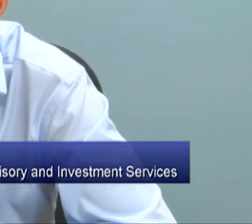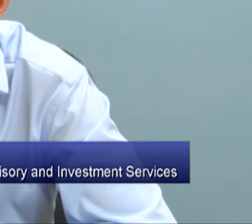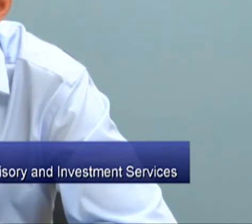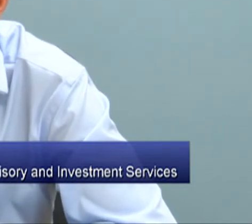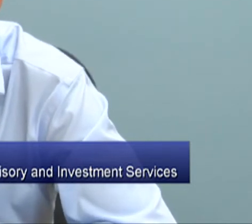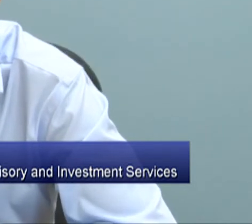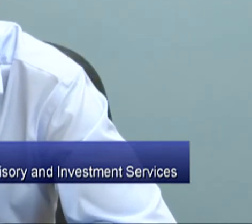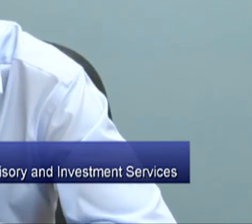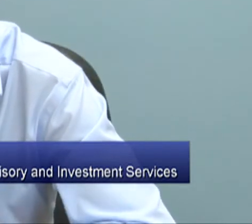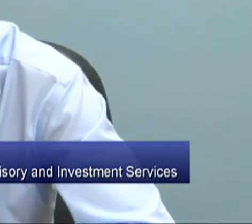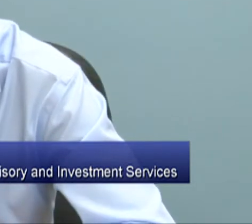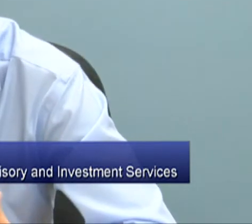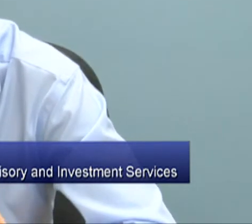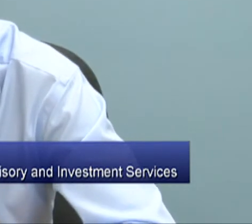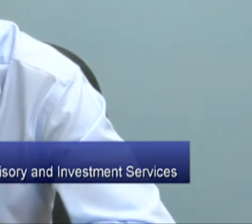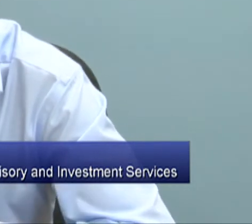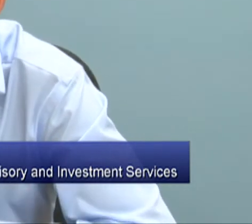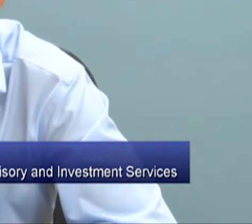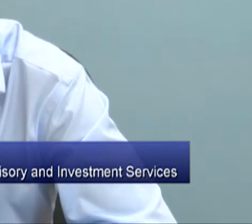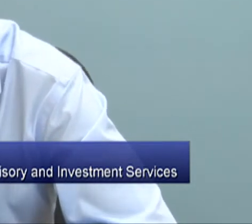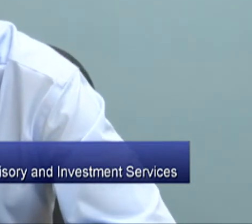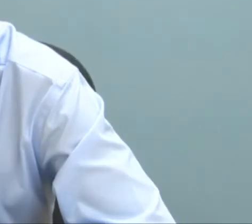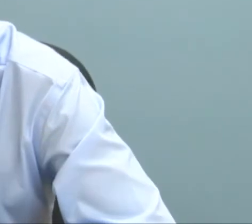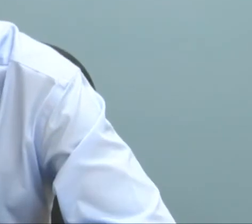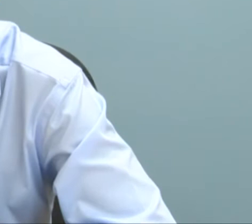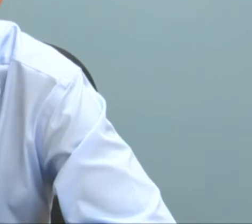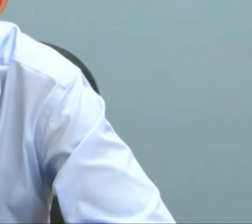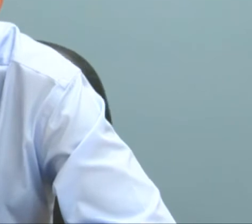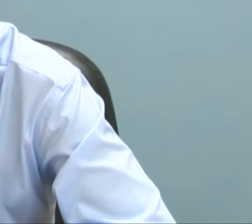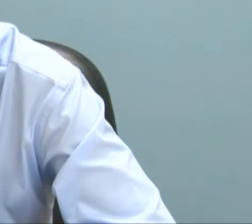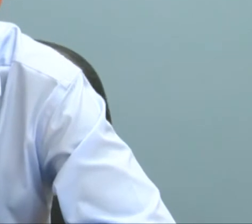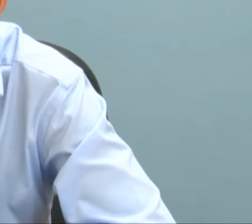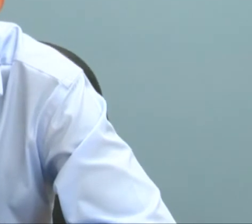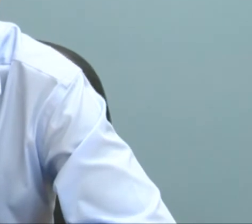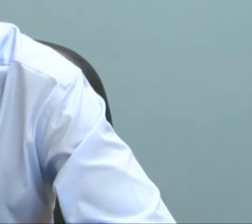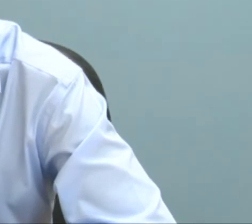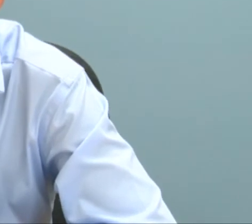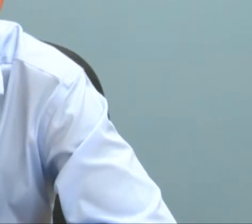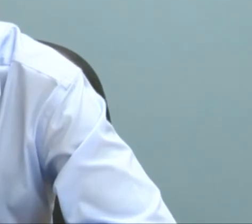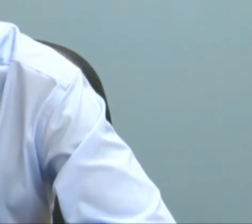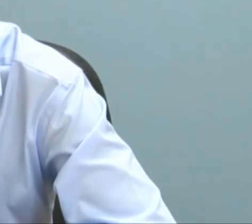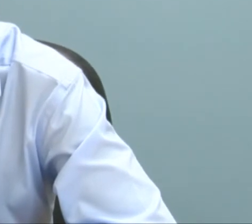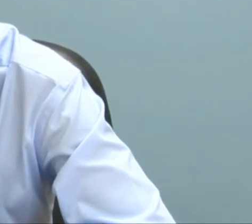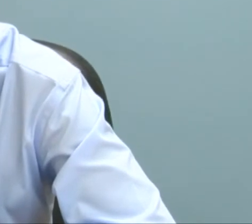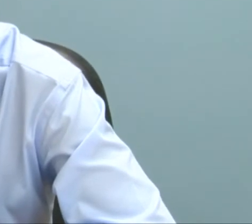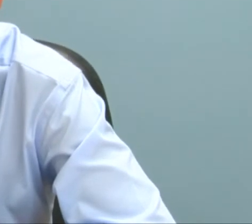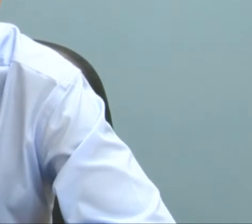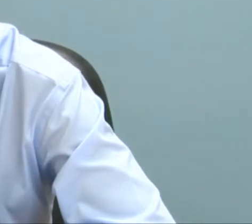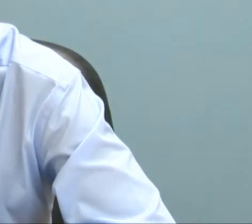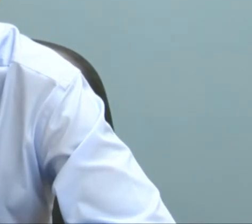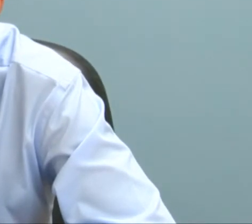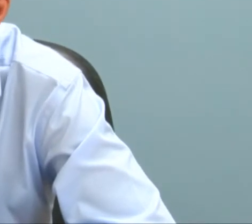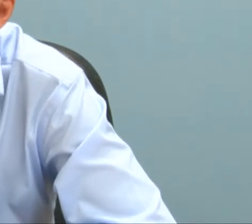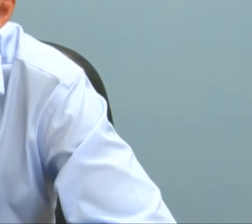for those who own, investors or in current bonds, it means prices fall. So returns are lower for bonds for a little while as those